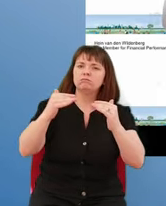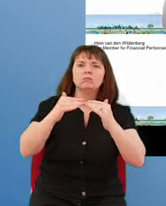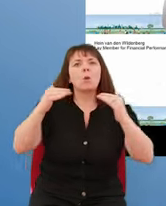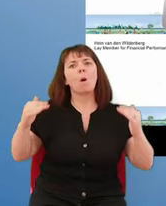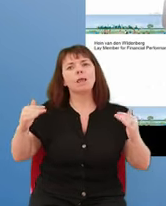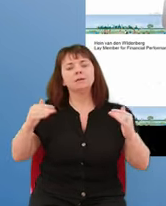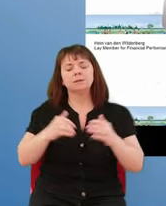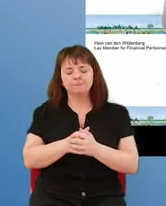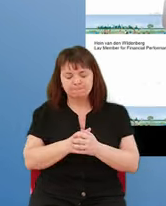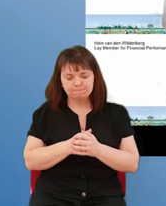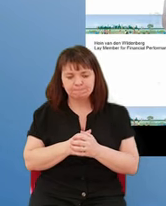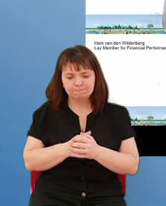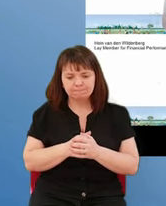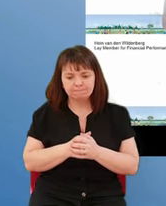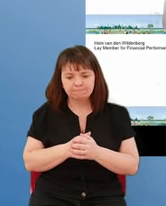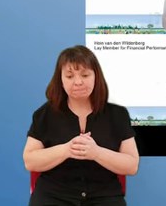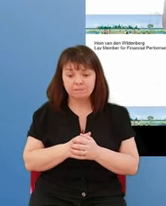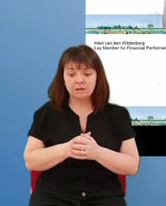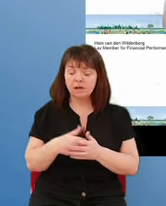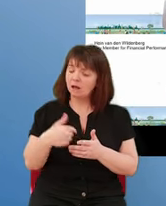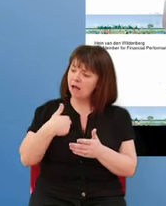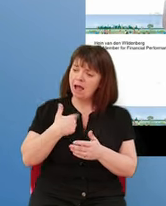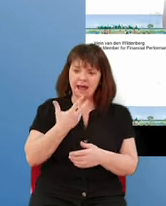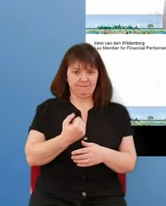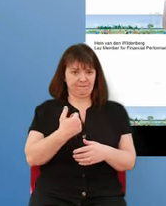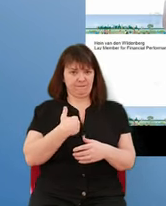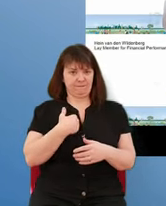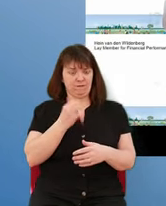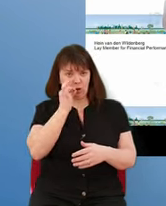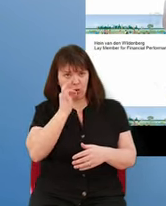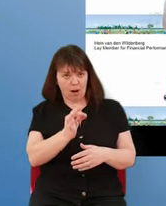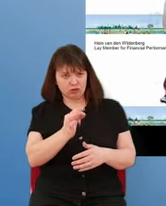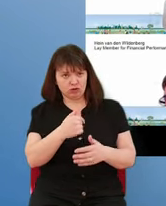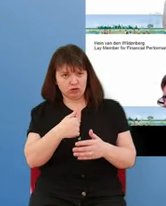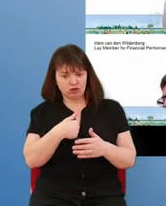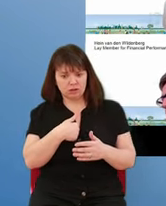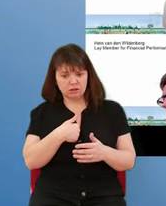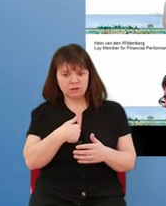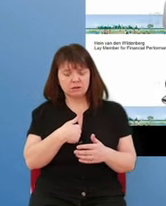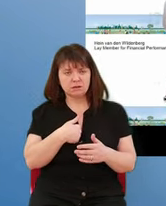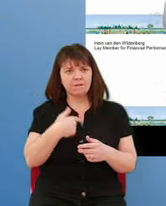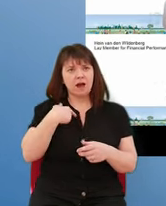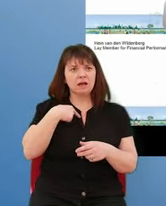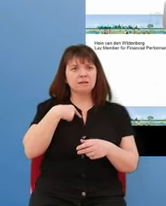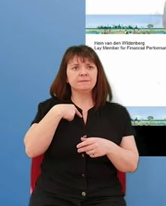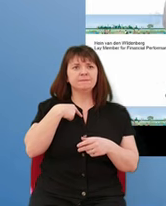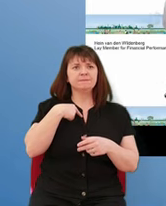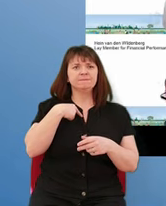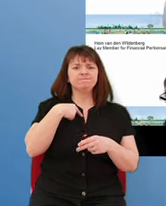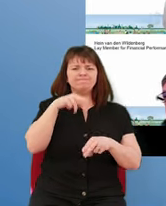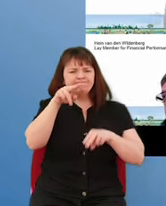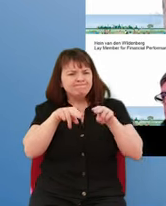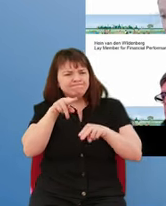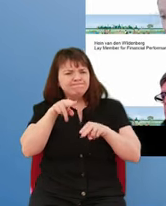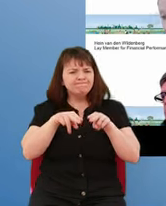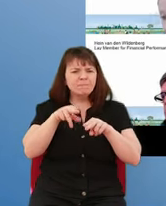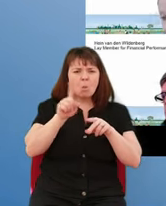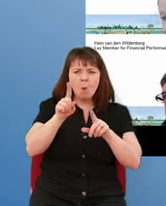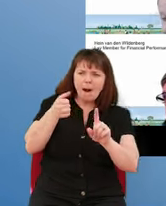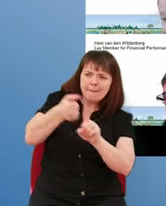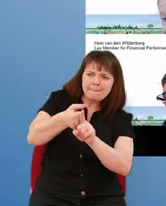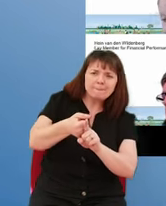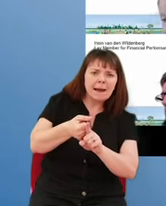analysing the impact of previous funding rounds, and whether, you know, there could be a summary at some point to come back to